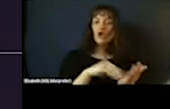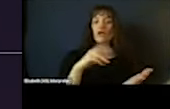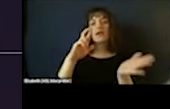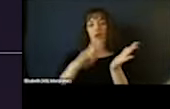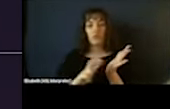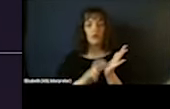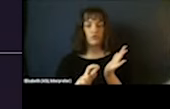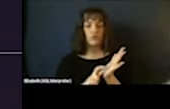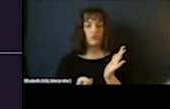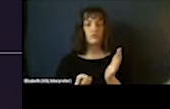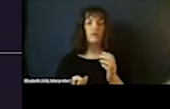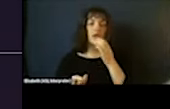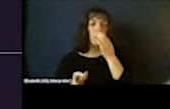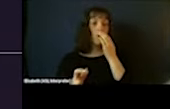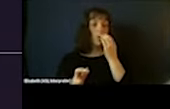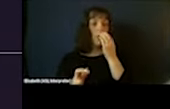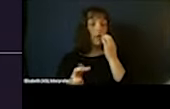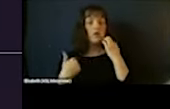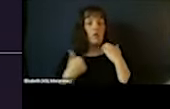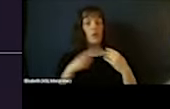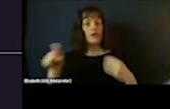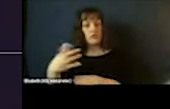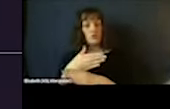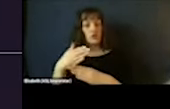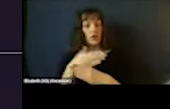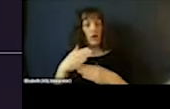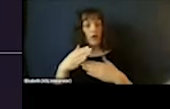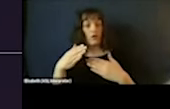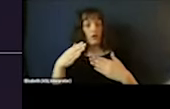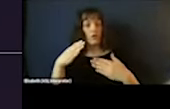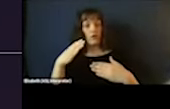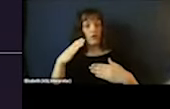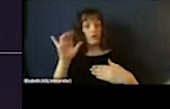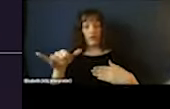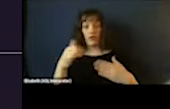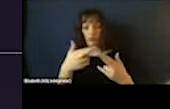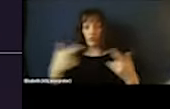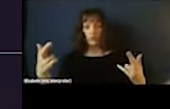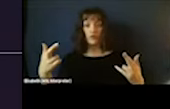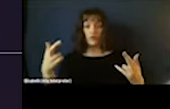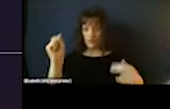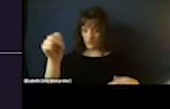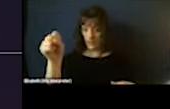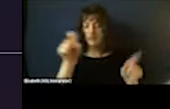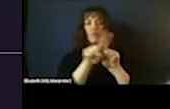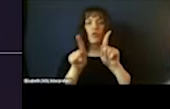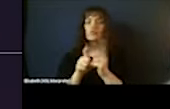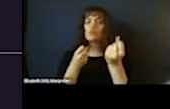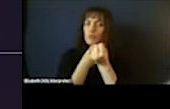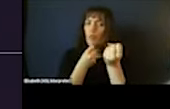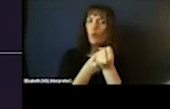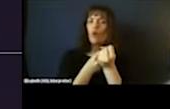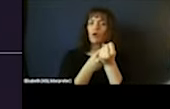we don't only need to share these things, we also need to think about how we can support those resources and make sure that they're understood and usable by